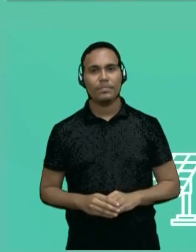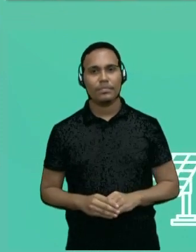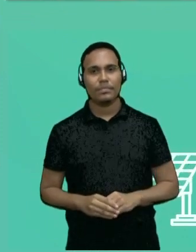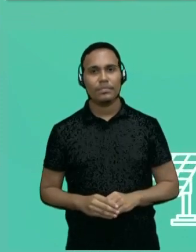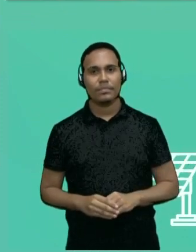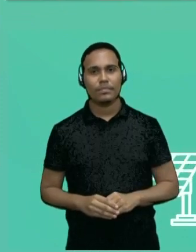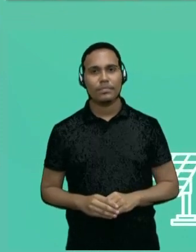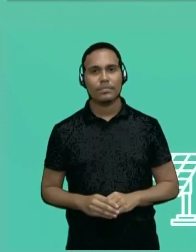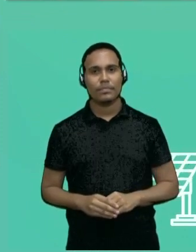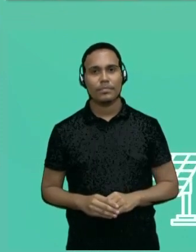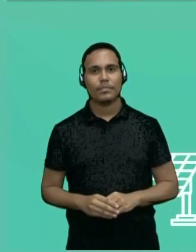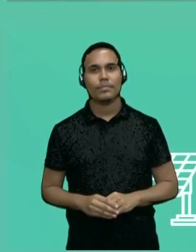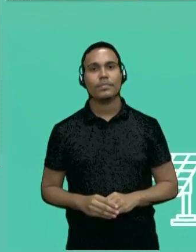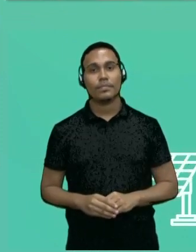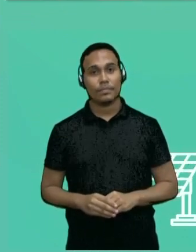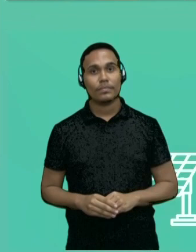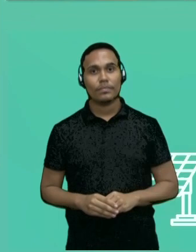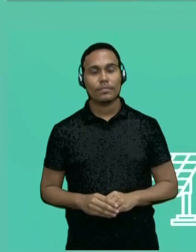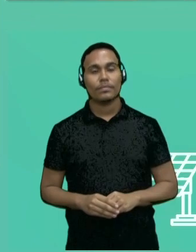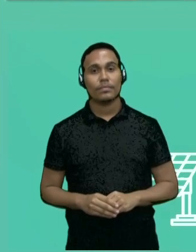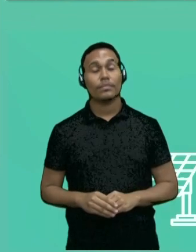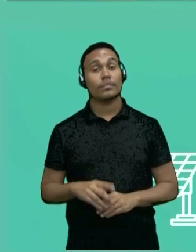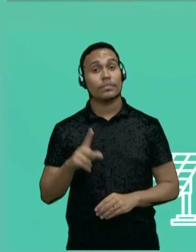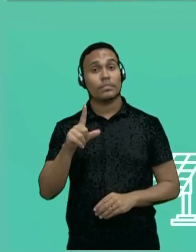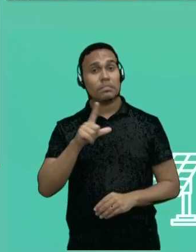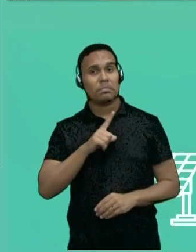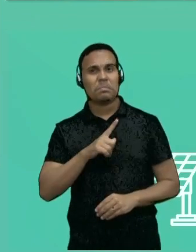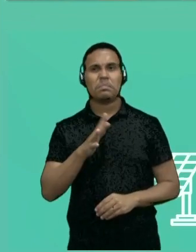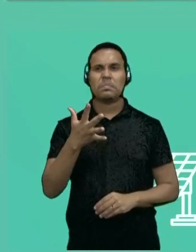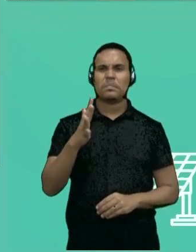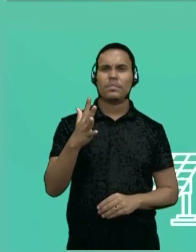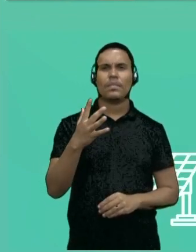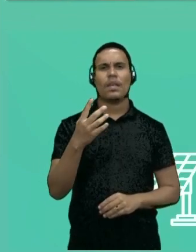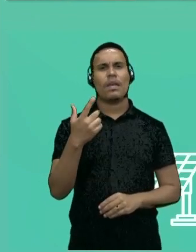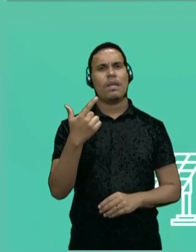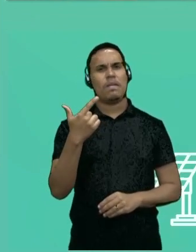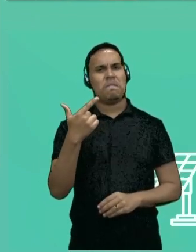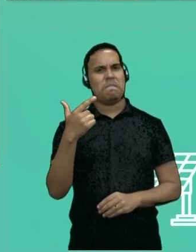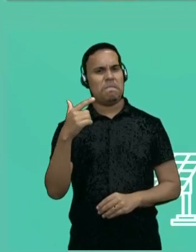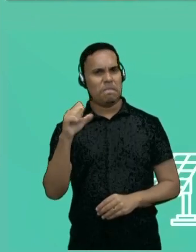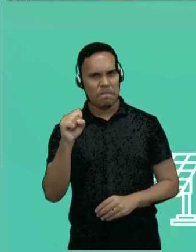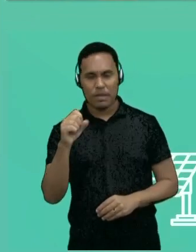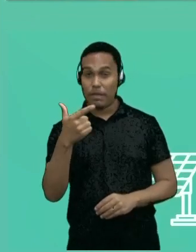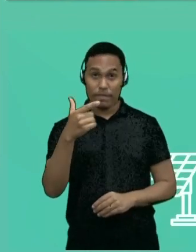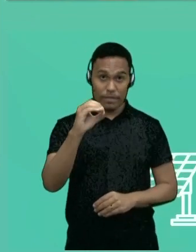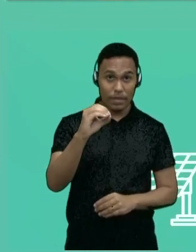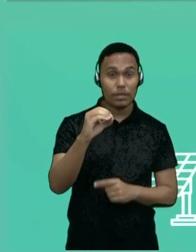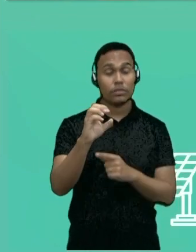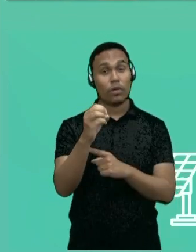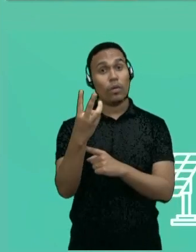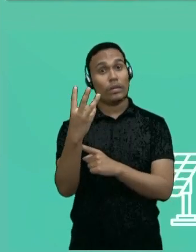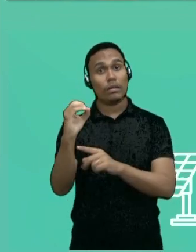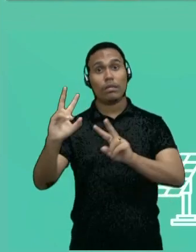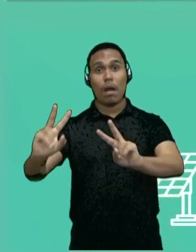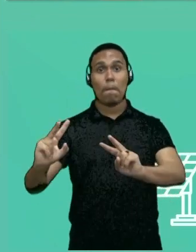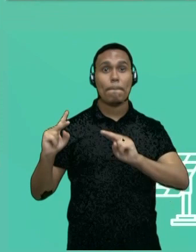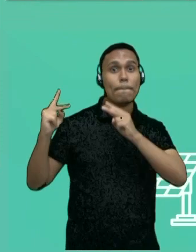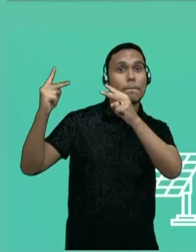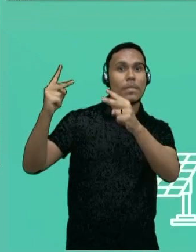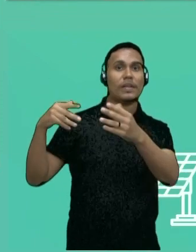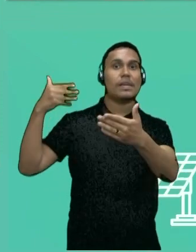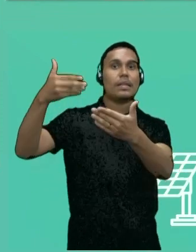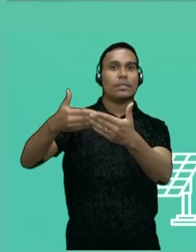30 million tons of carbon dioxide per year by 2030, and the super places play a major role in that. There's